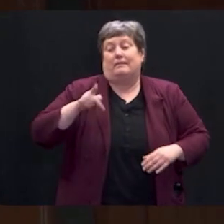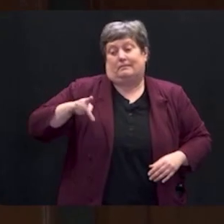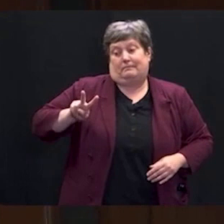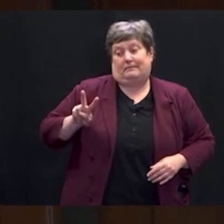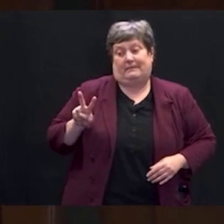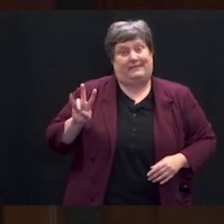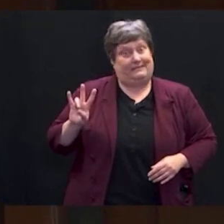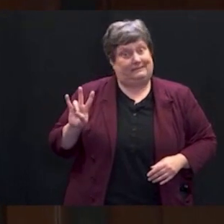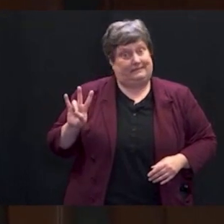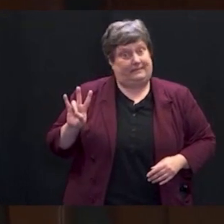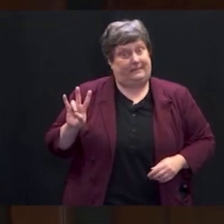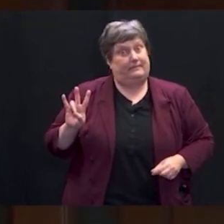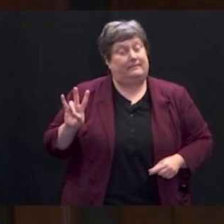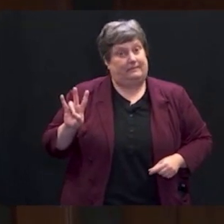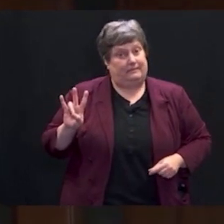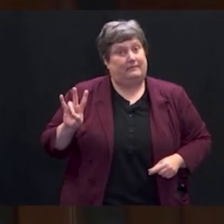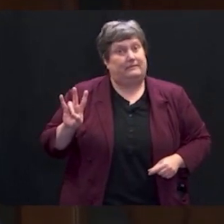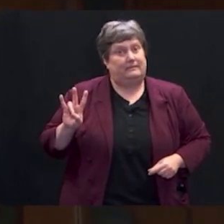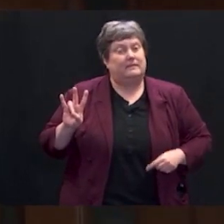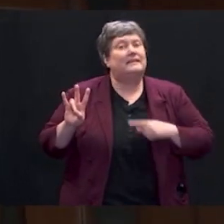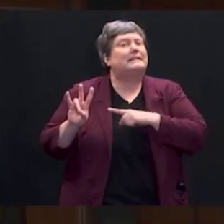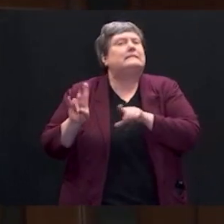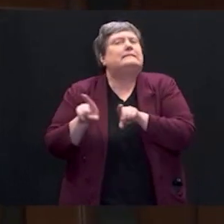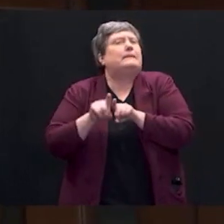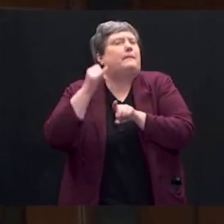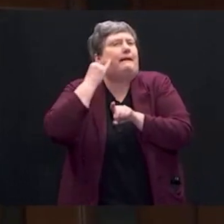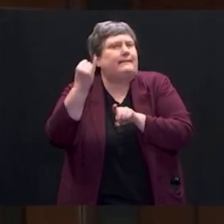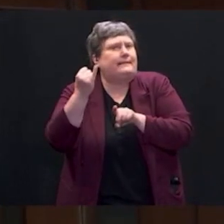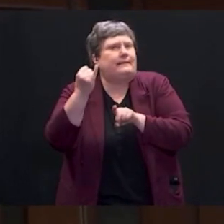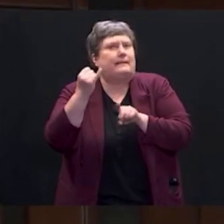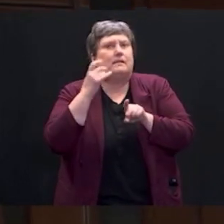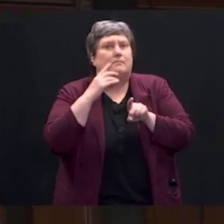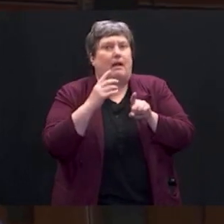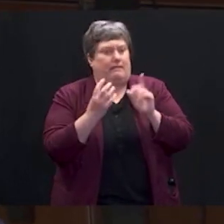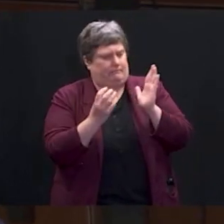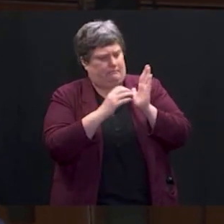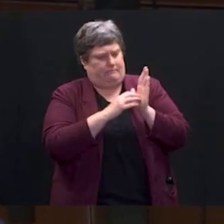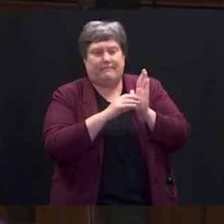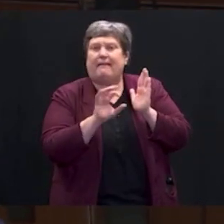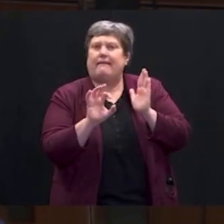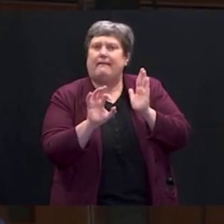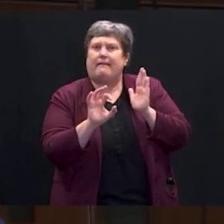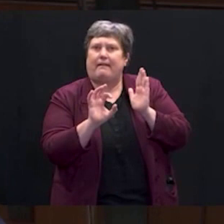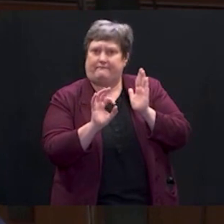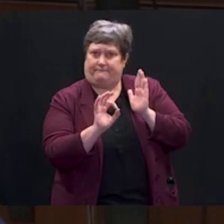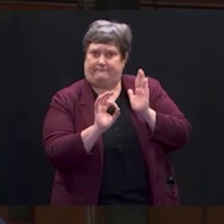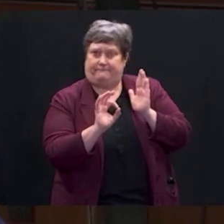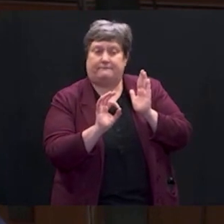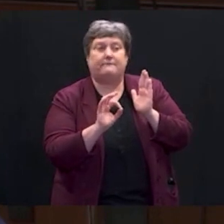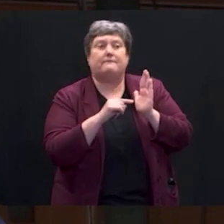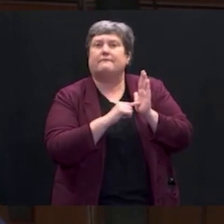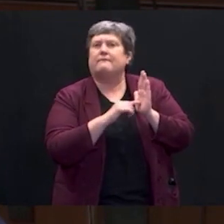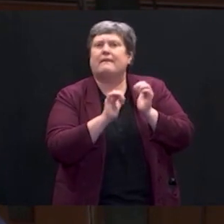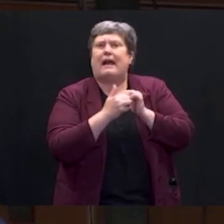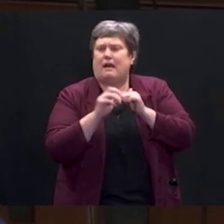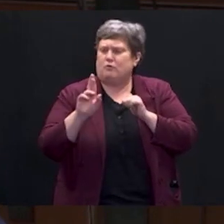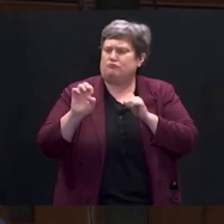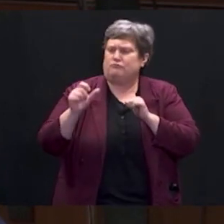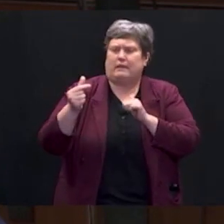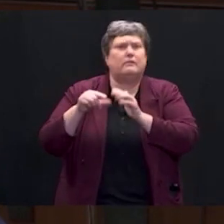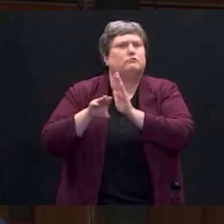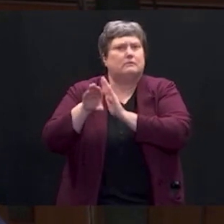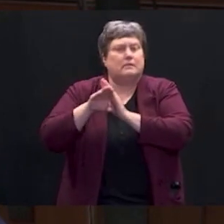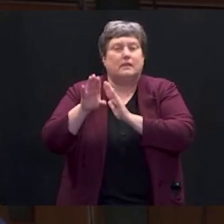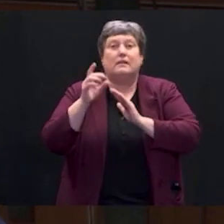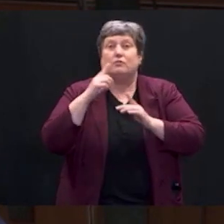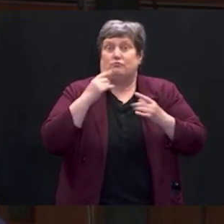PV7 is similar with respect to item F of how regulations are made. Currently, it says that governor